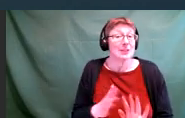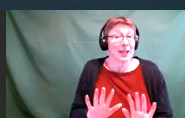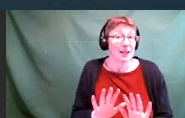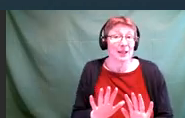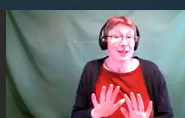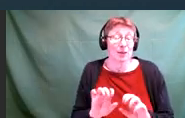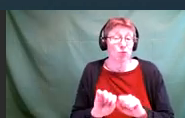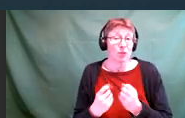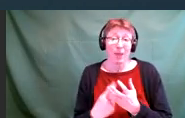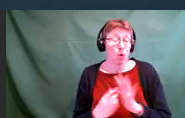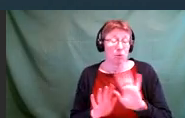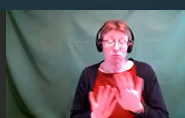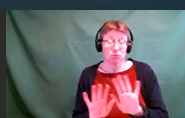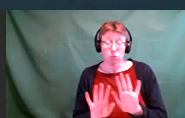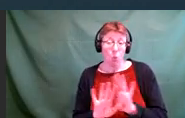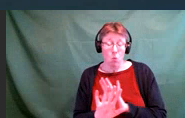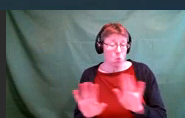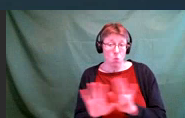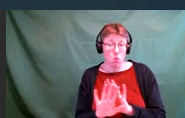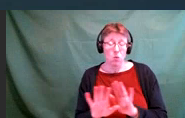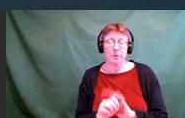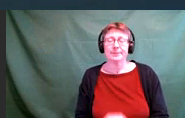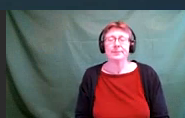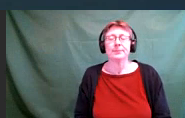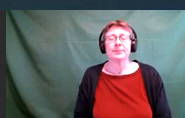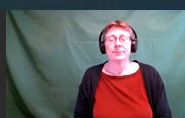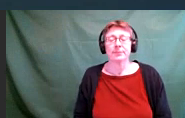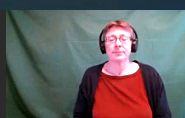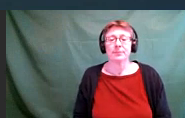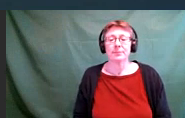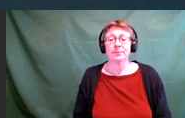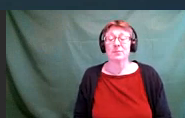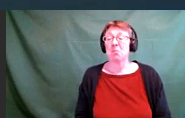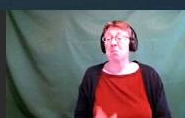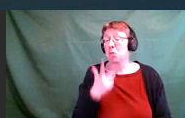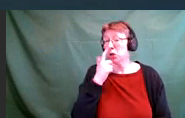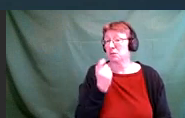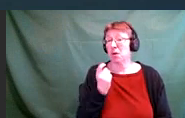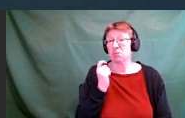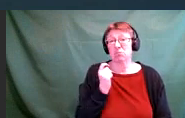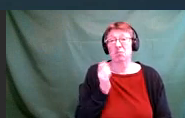isn't. And it could be down to luck,